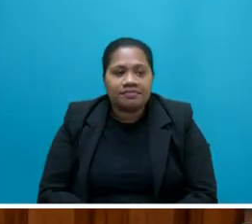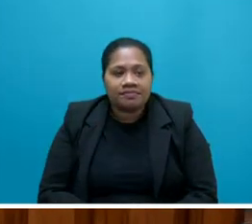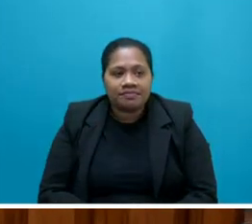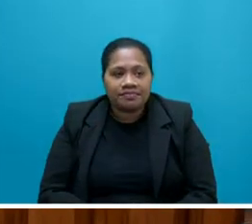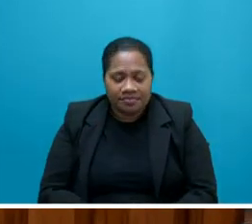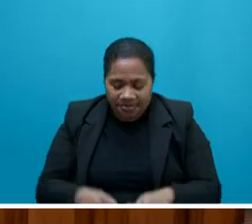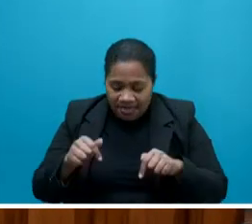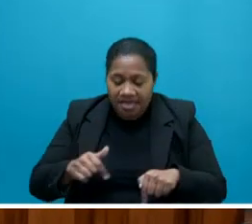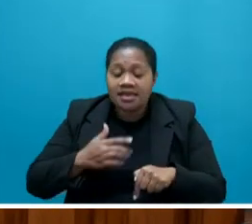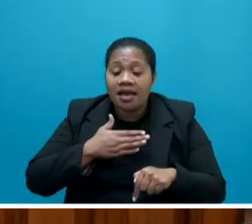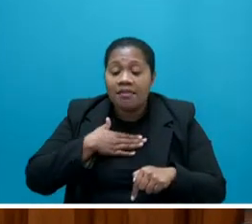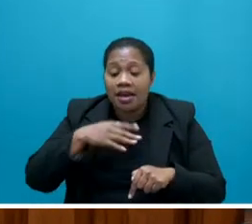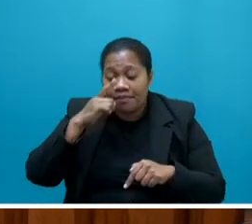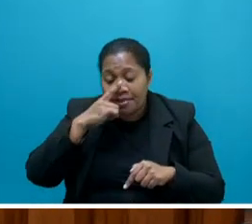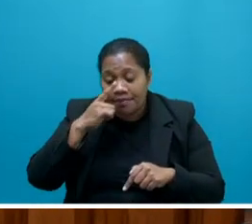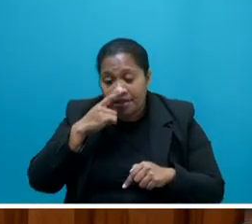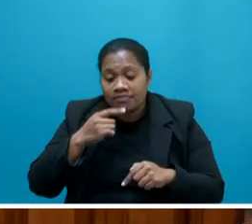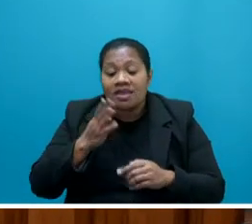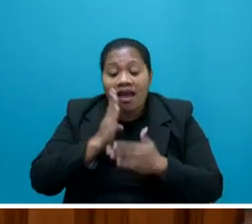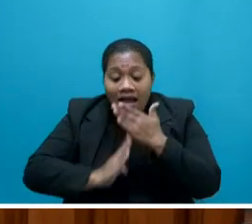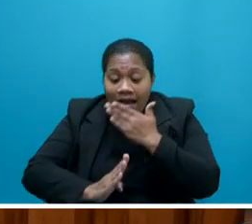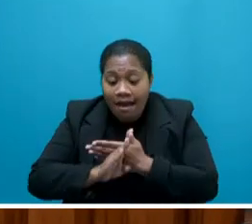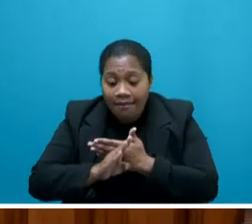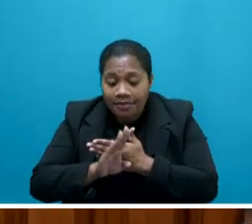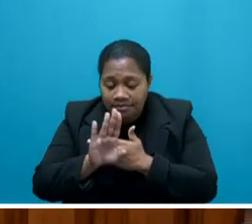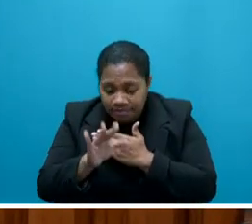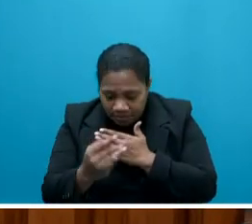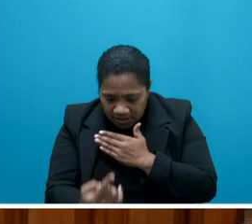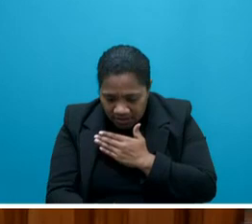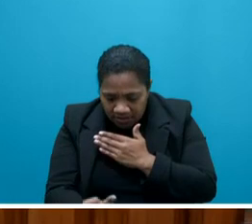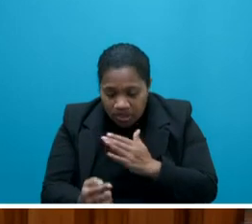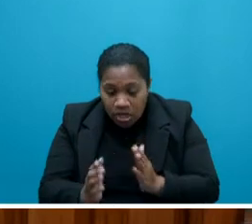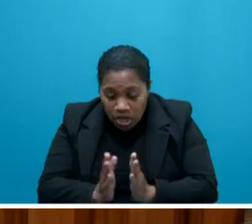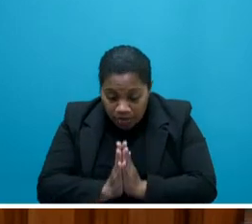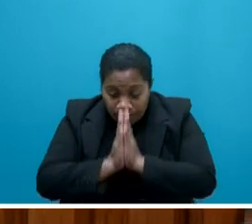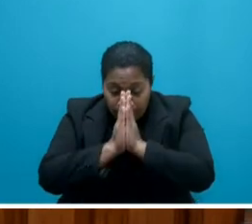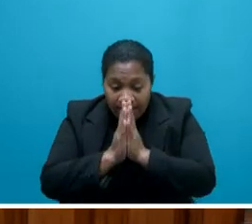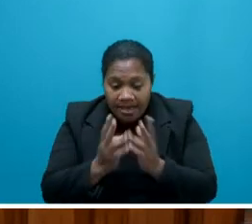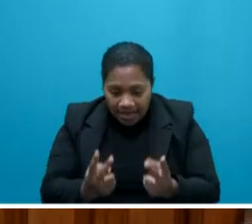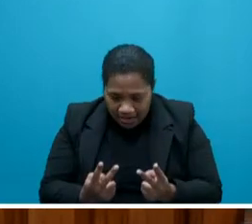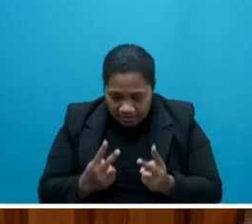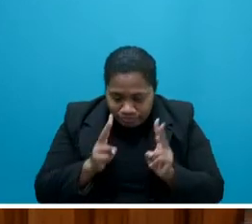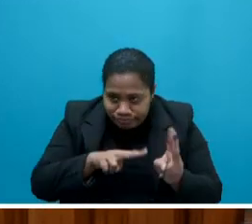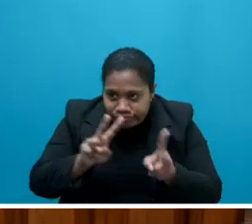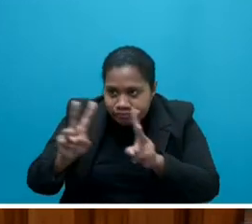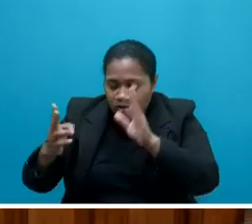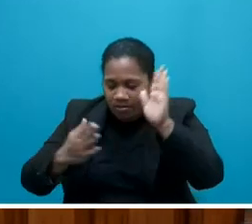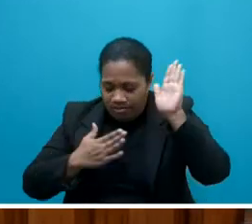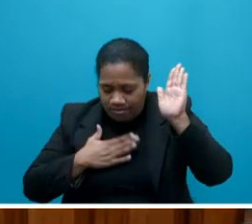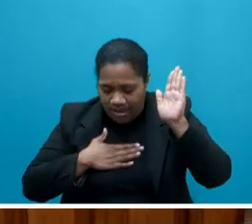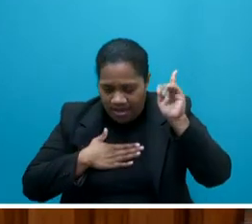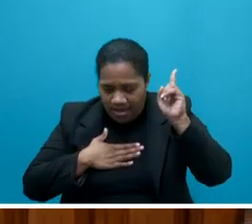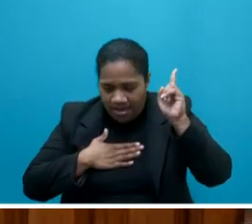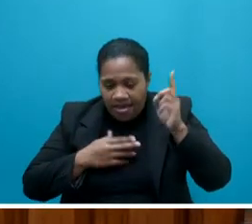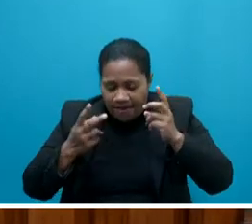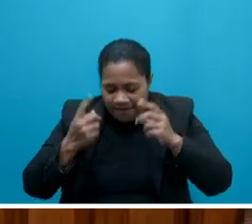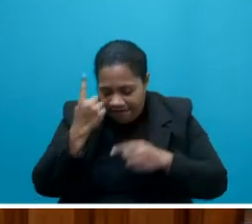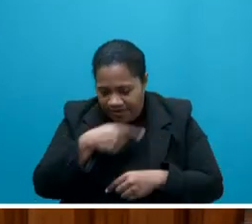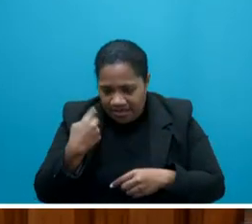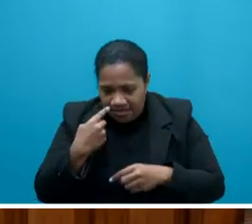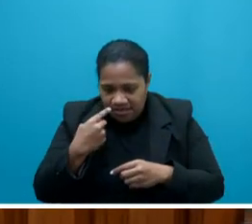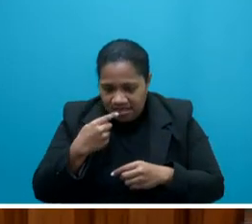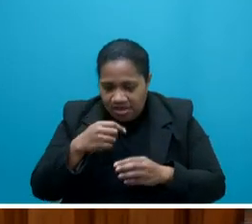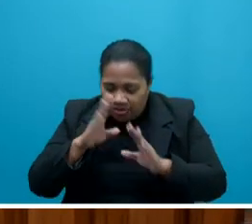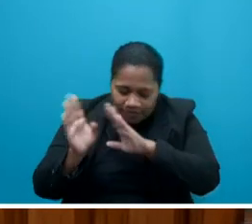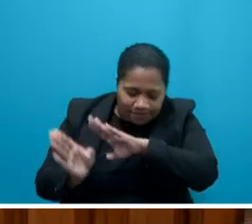name will humble themselves and pray and seek my face and turn from their wicked ways, I